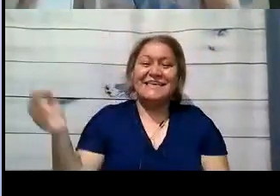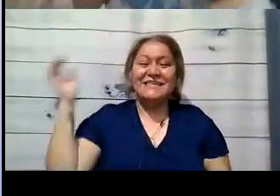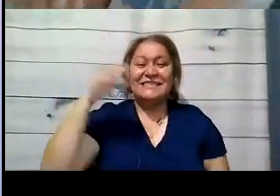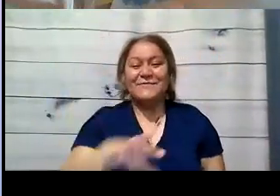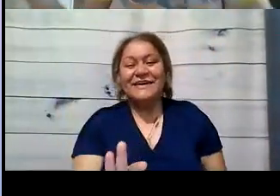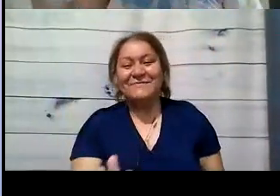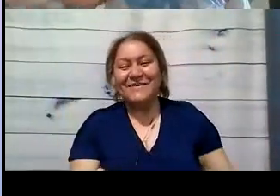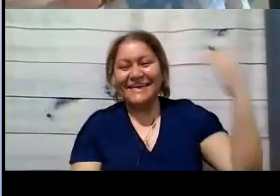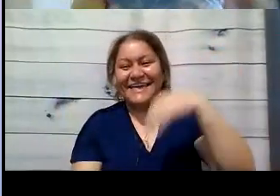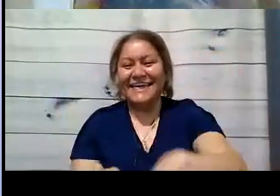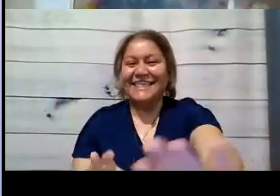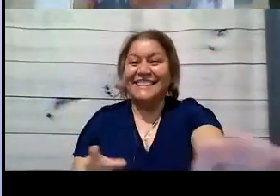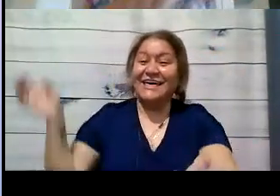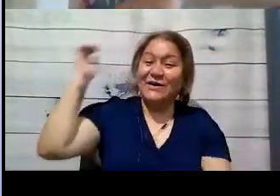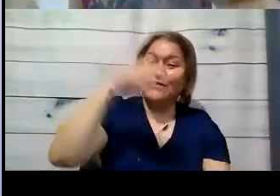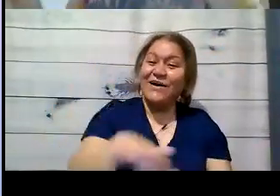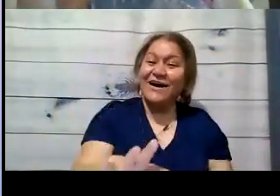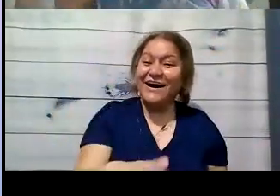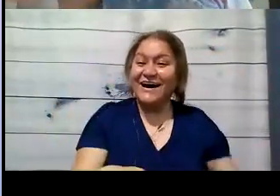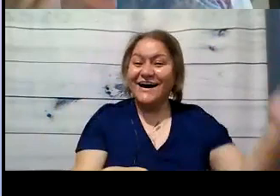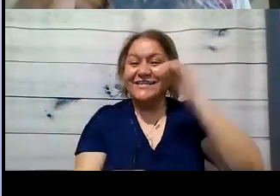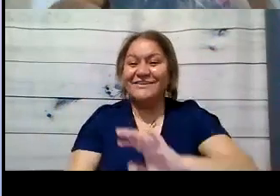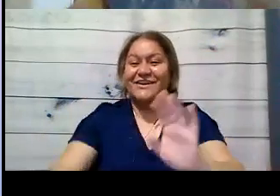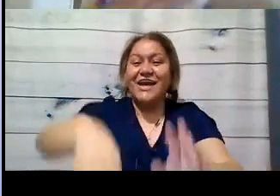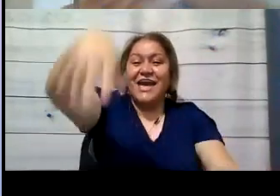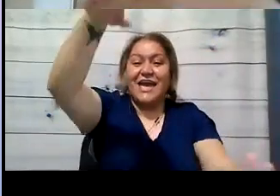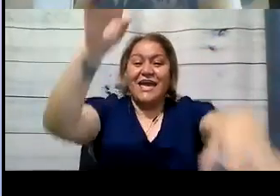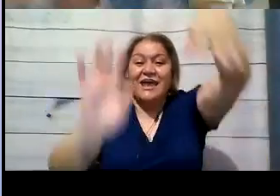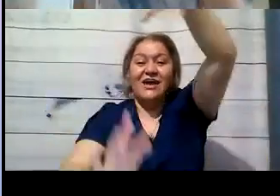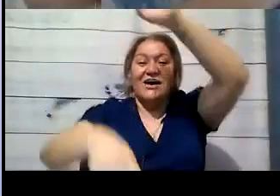an octopus swimming in the water.